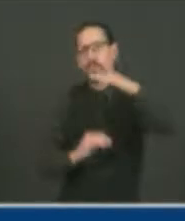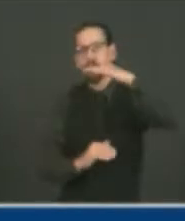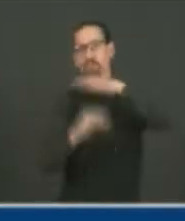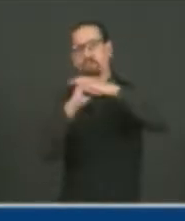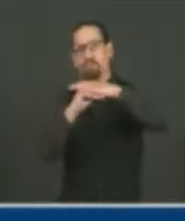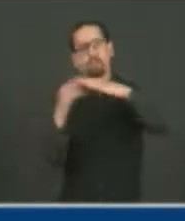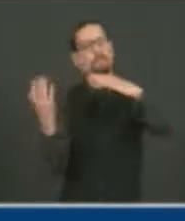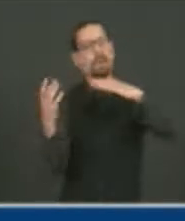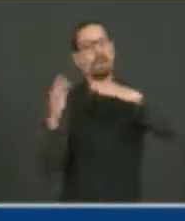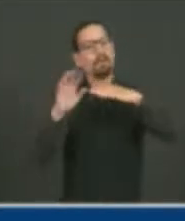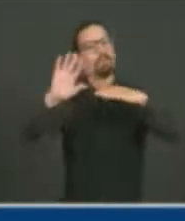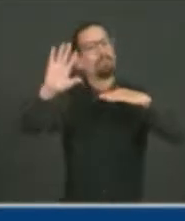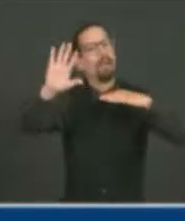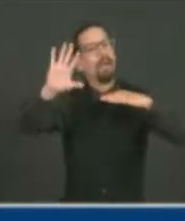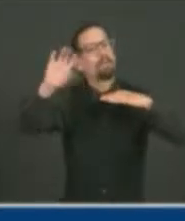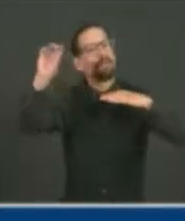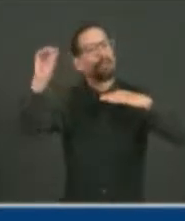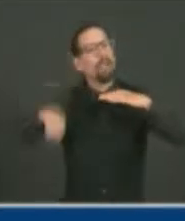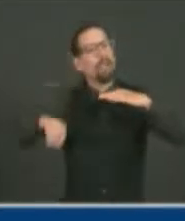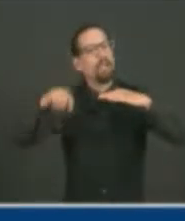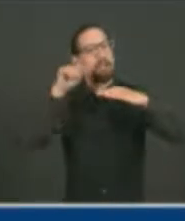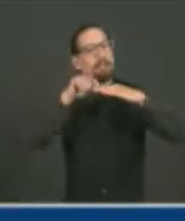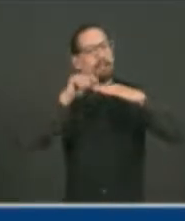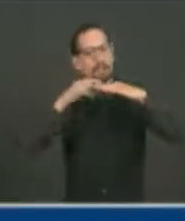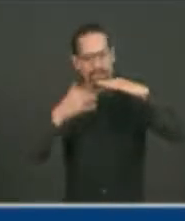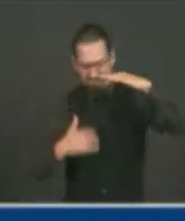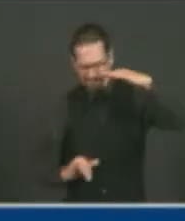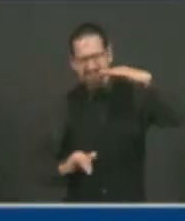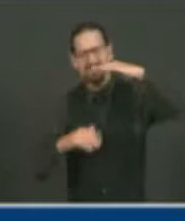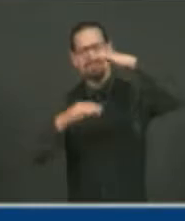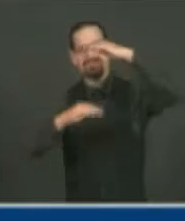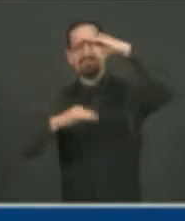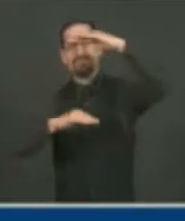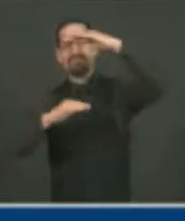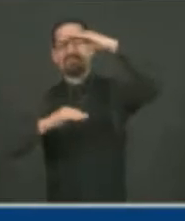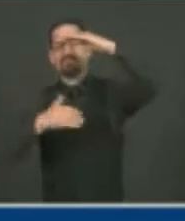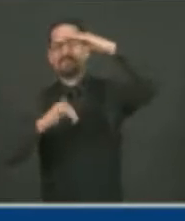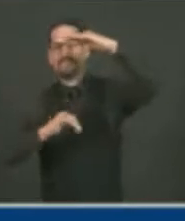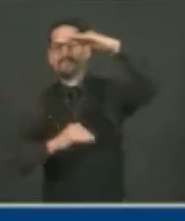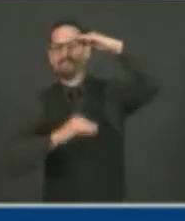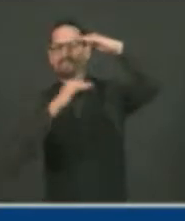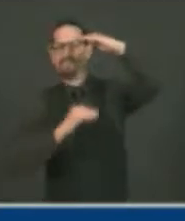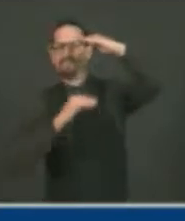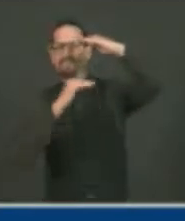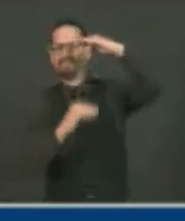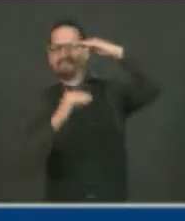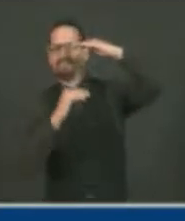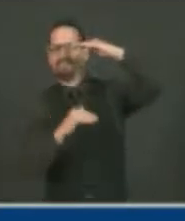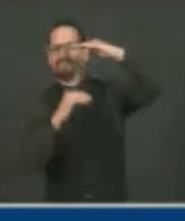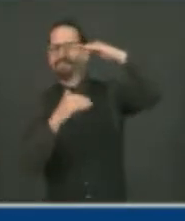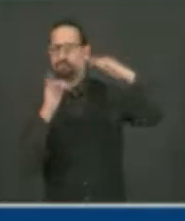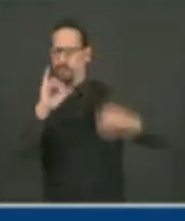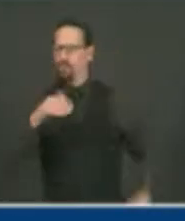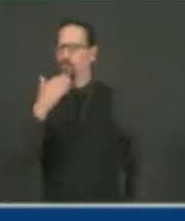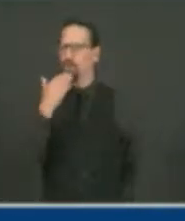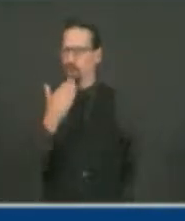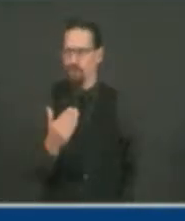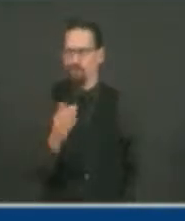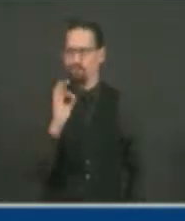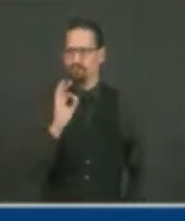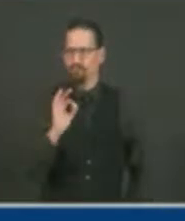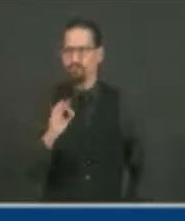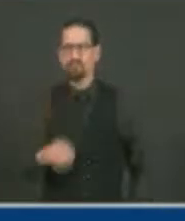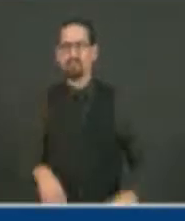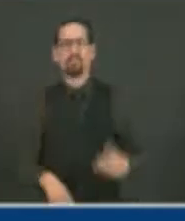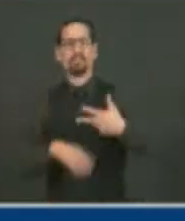hospitalizations from 58 to 41 is great news. So in general, I hope